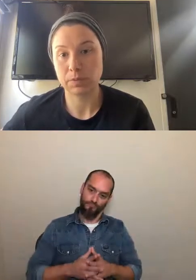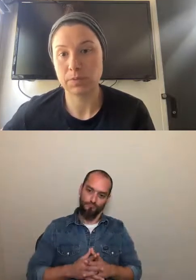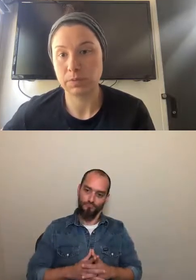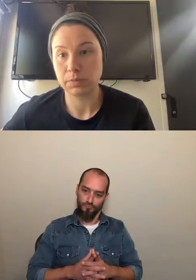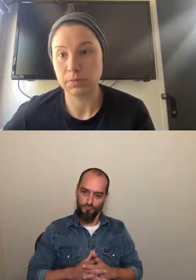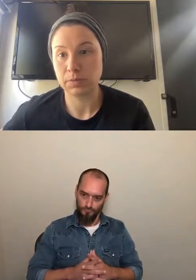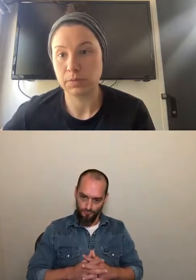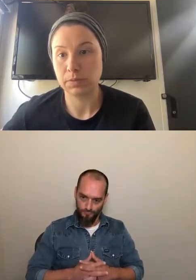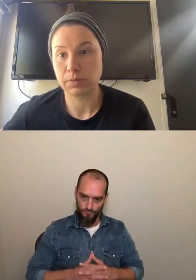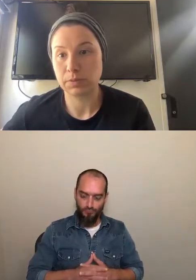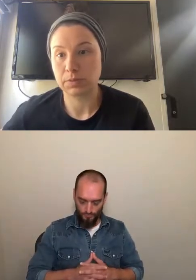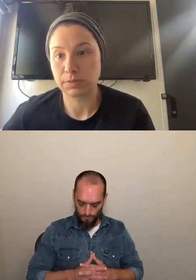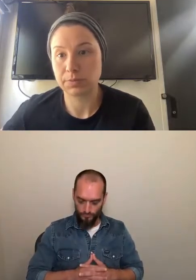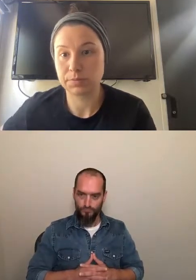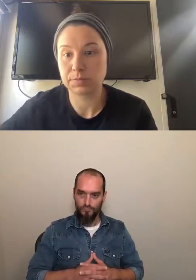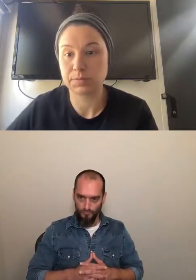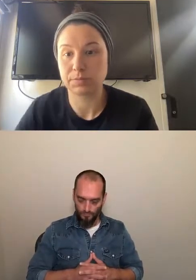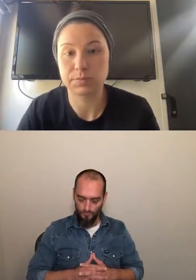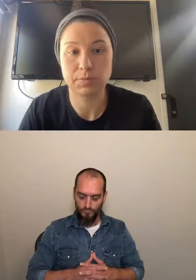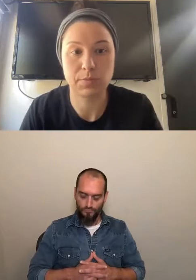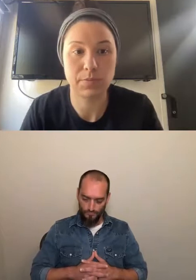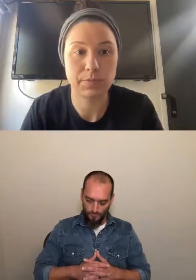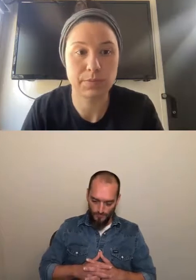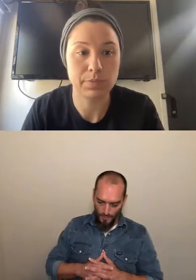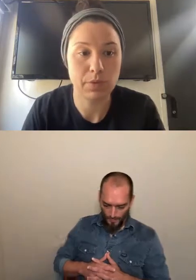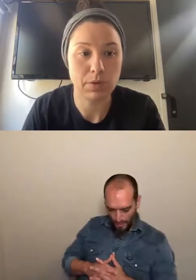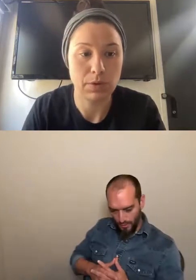Completely deliberate, as you say, it's on purpose.